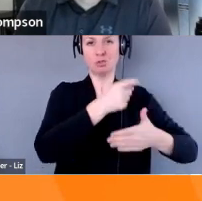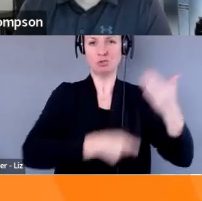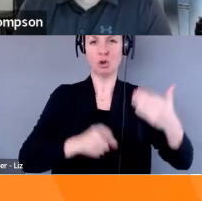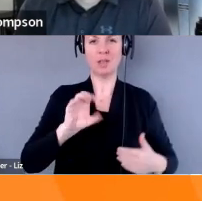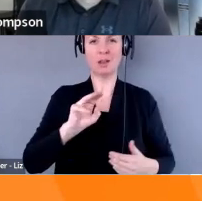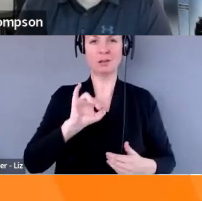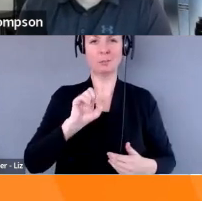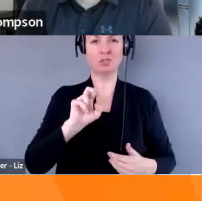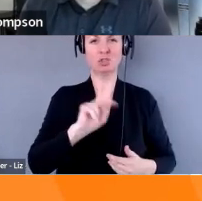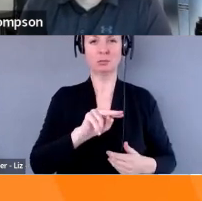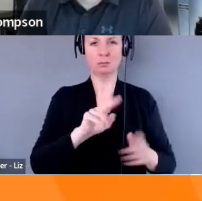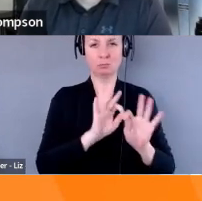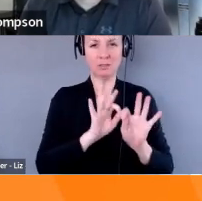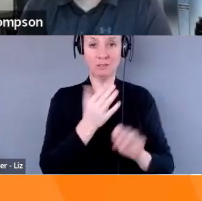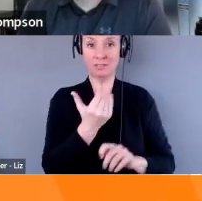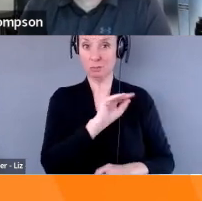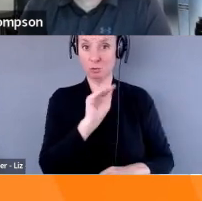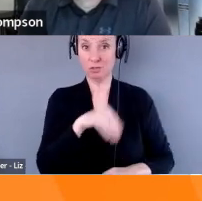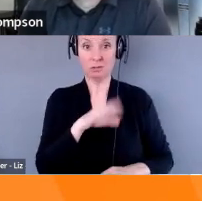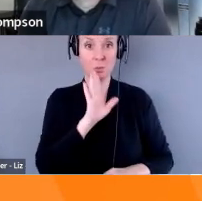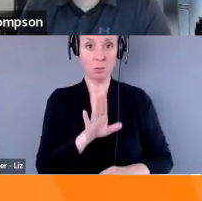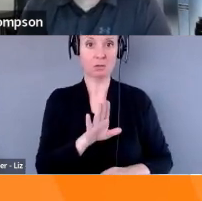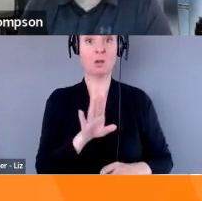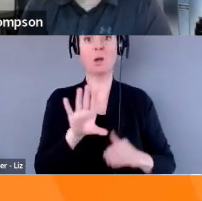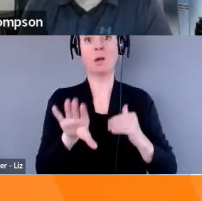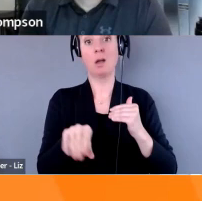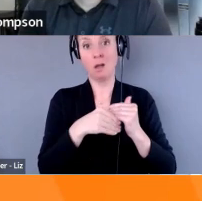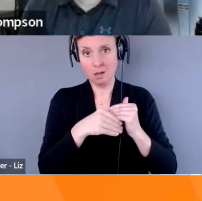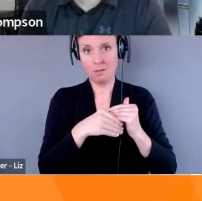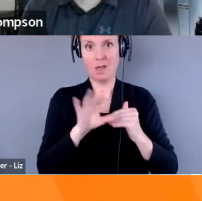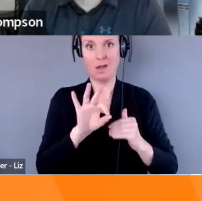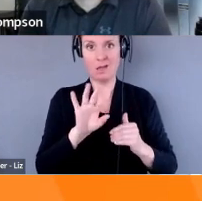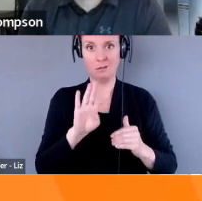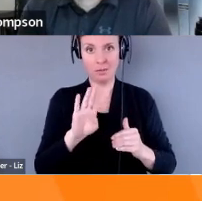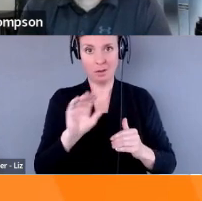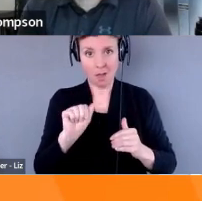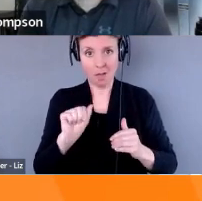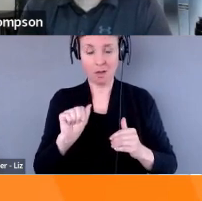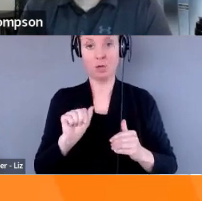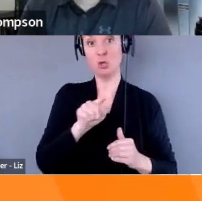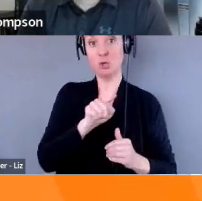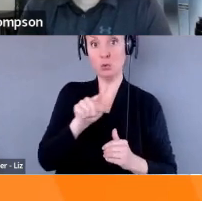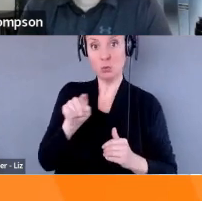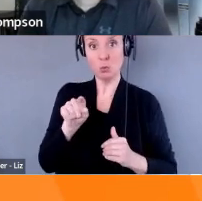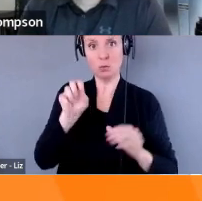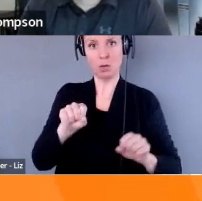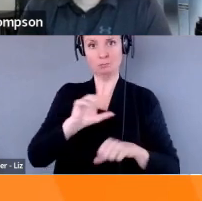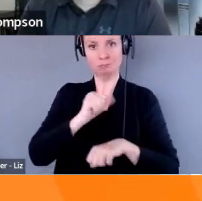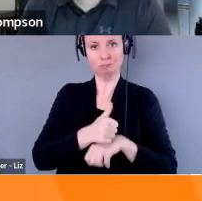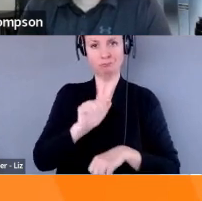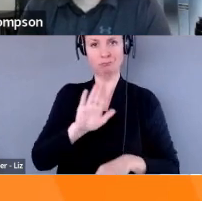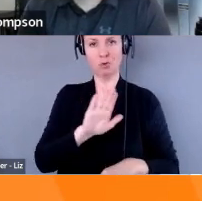15%. They charge additional fees for FBA. You set the MSRP for your product. You forecast the channel